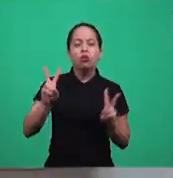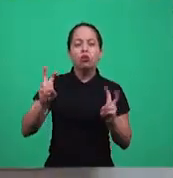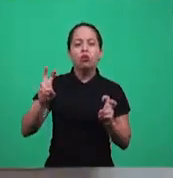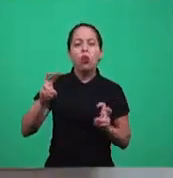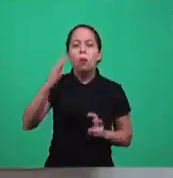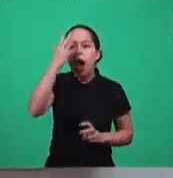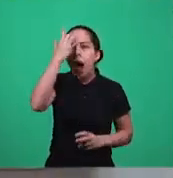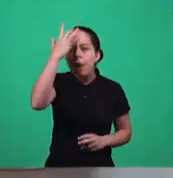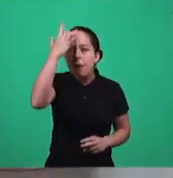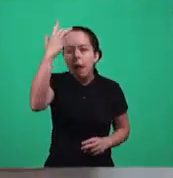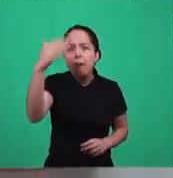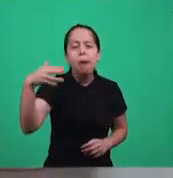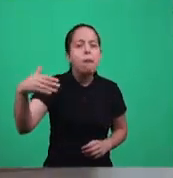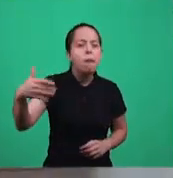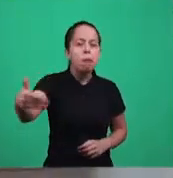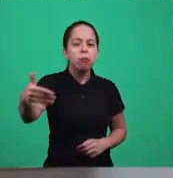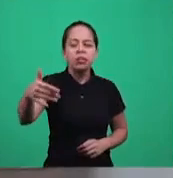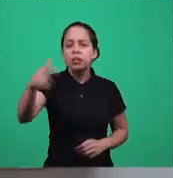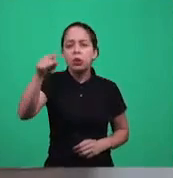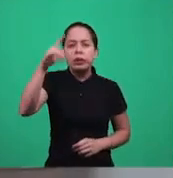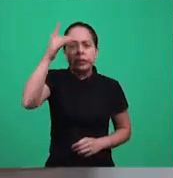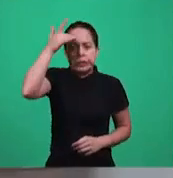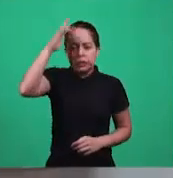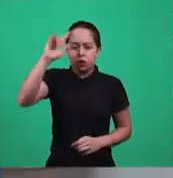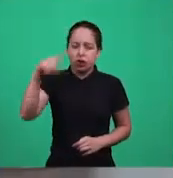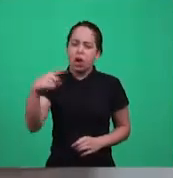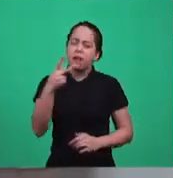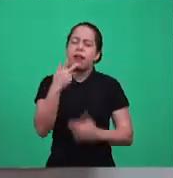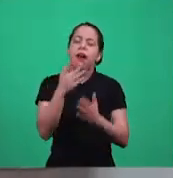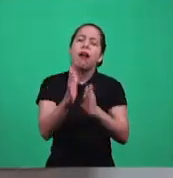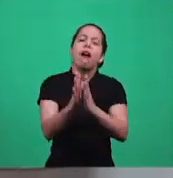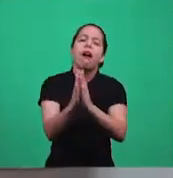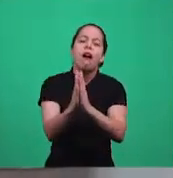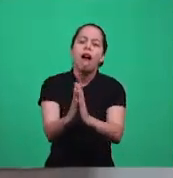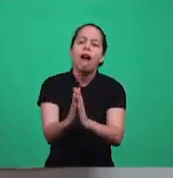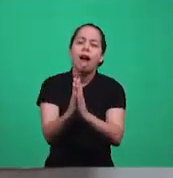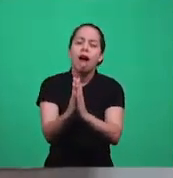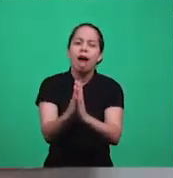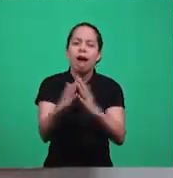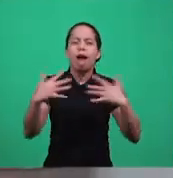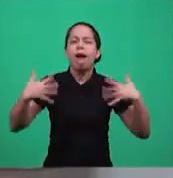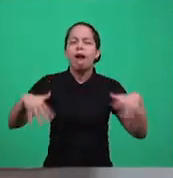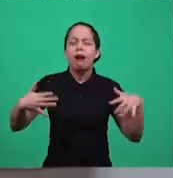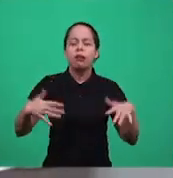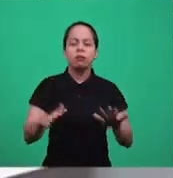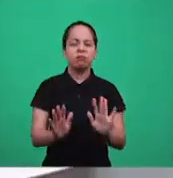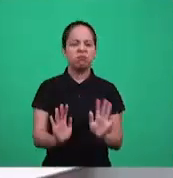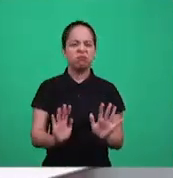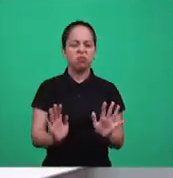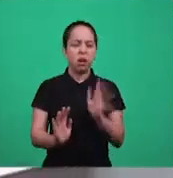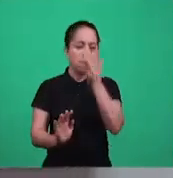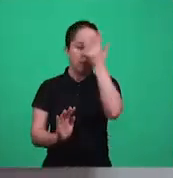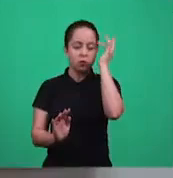know about tomorrow. We are not trying to do a dramatic appeal here